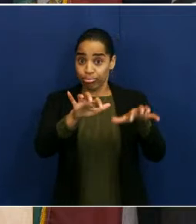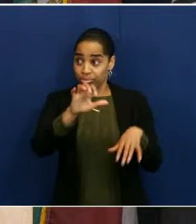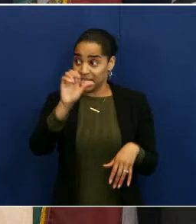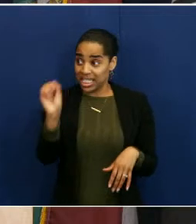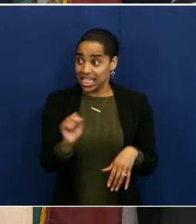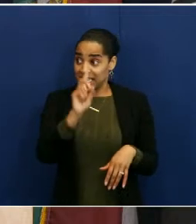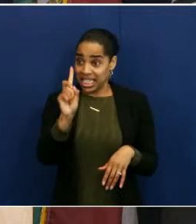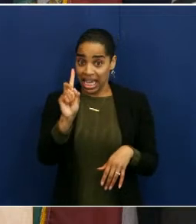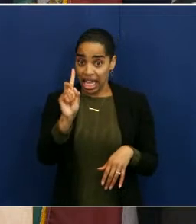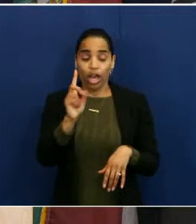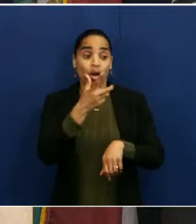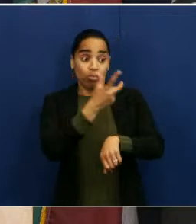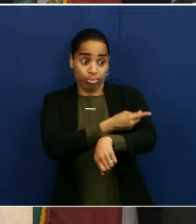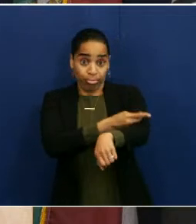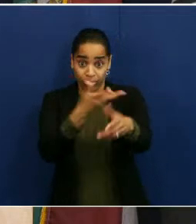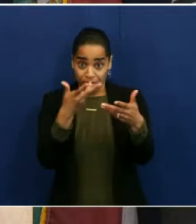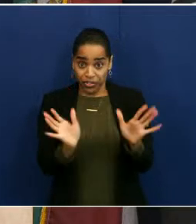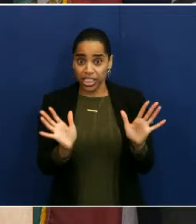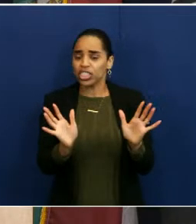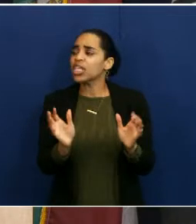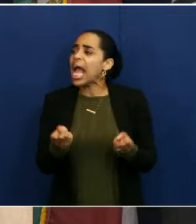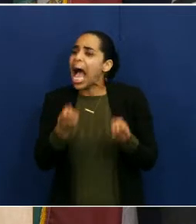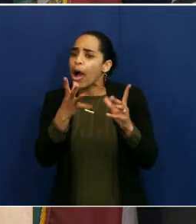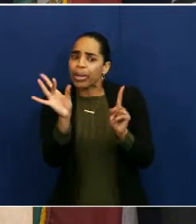have contracted COVID?